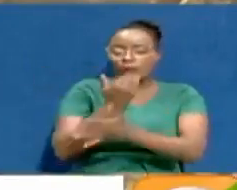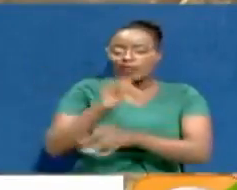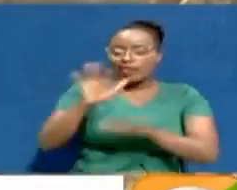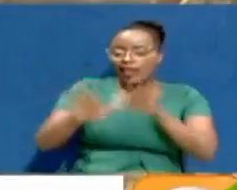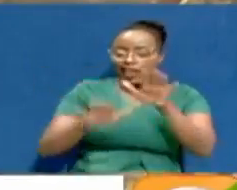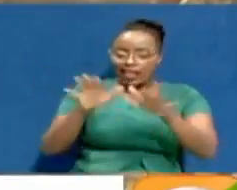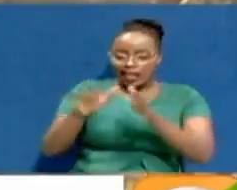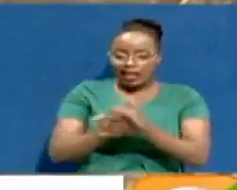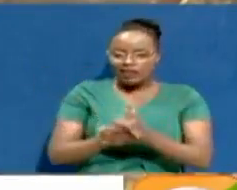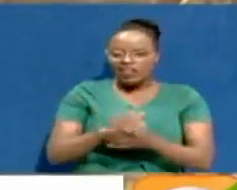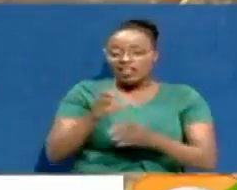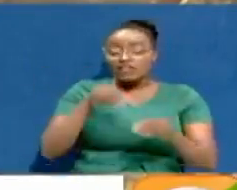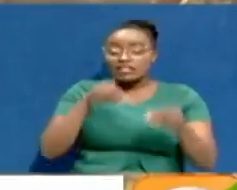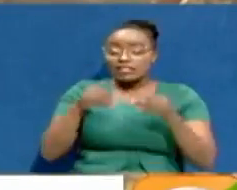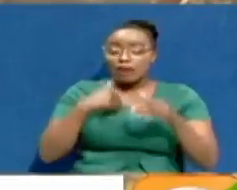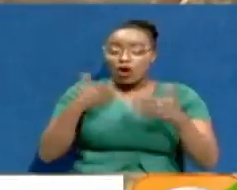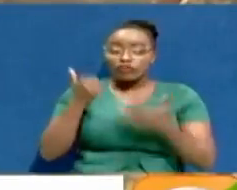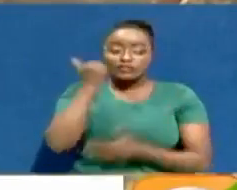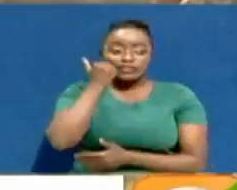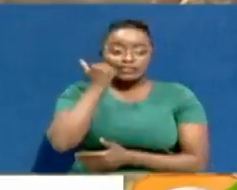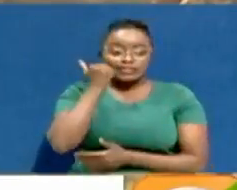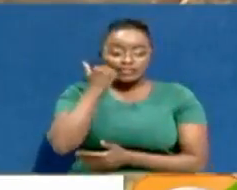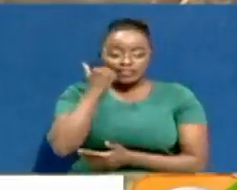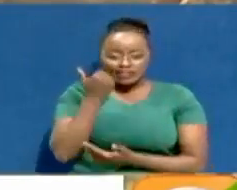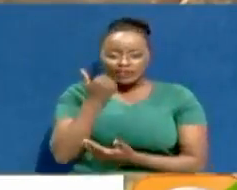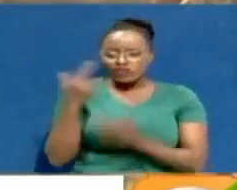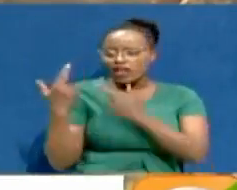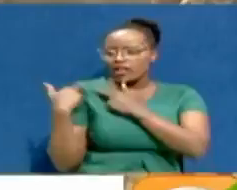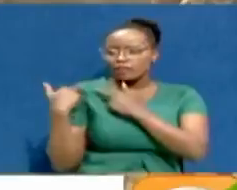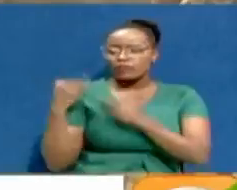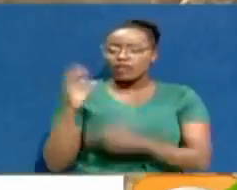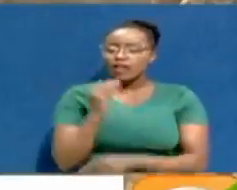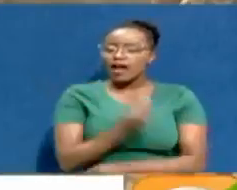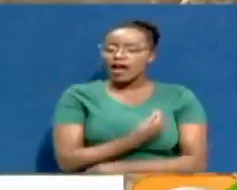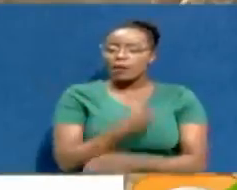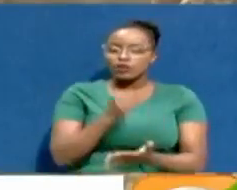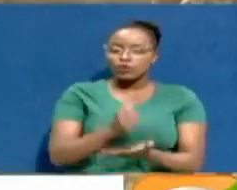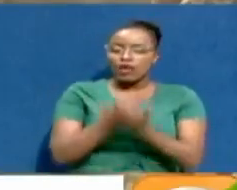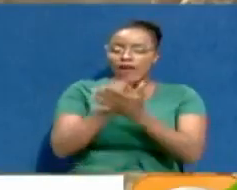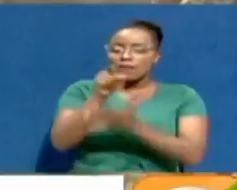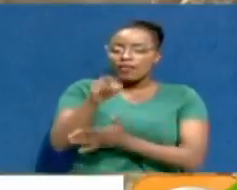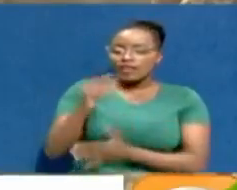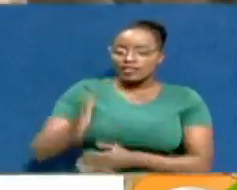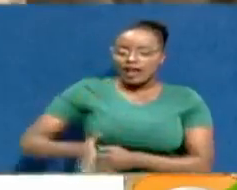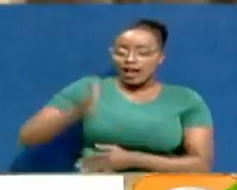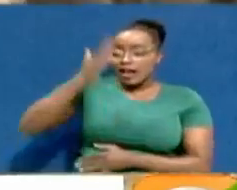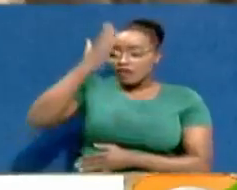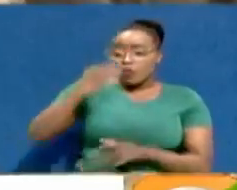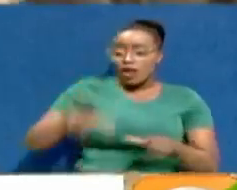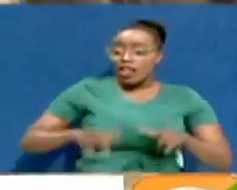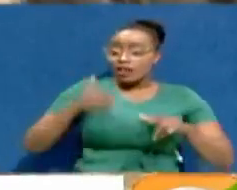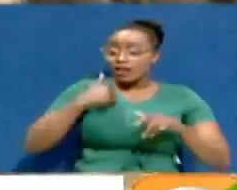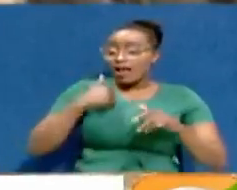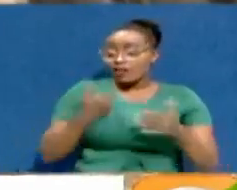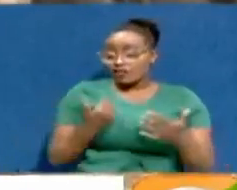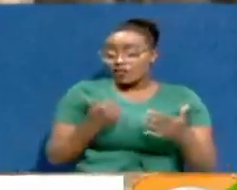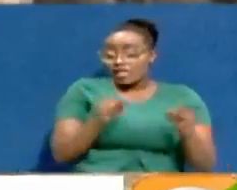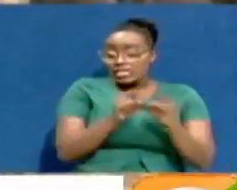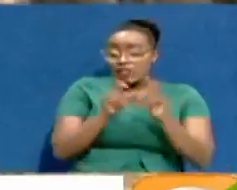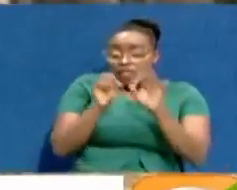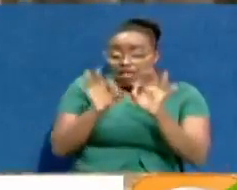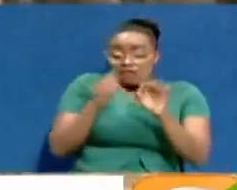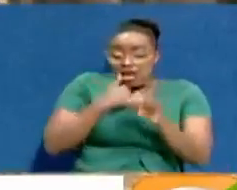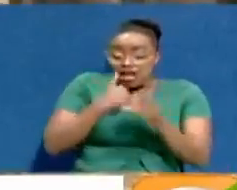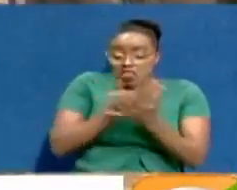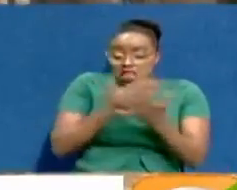sahia kumgunjwa, kumulemavu, ni jukumu letu kusaidia huyo mtoto ndio aishi. Sasa singine kama kuna huyo